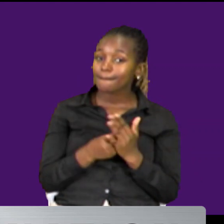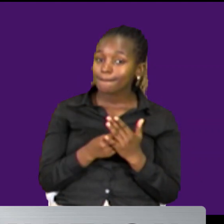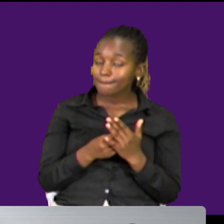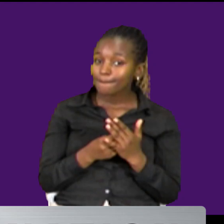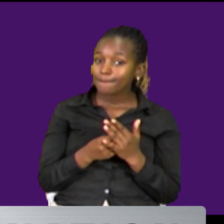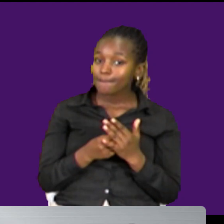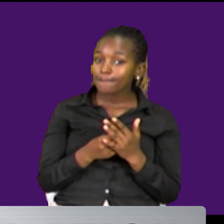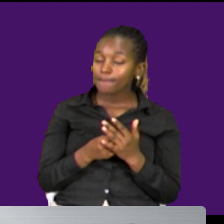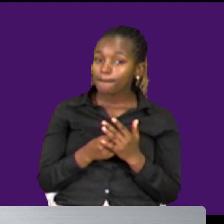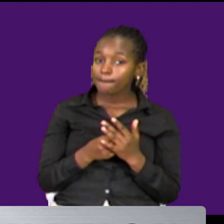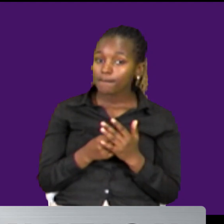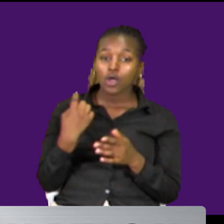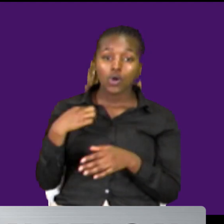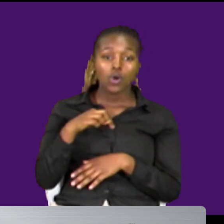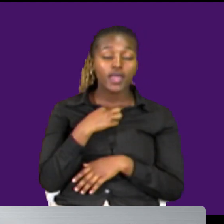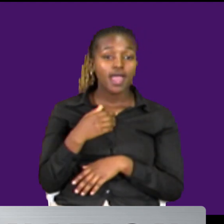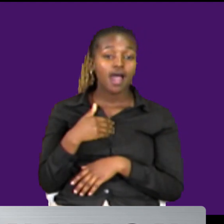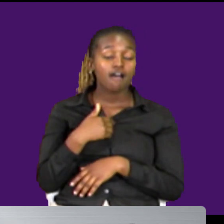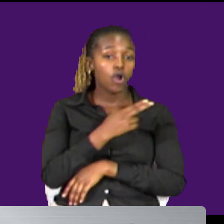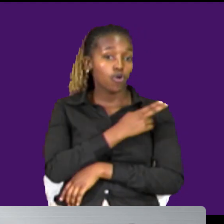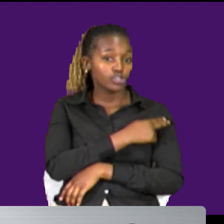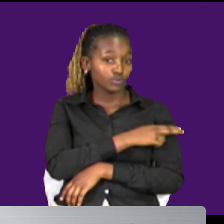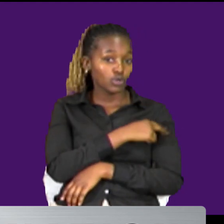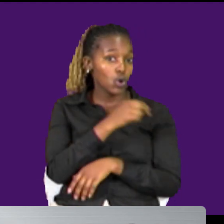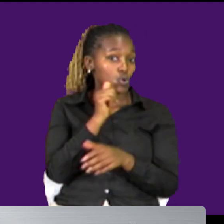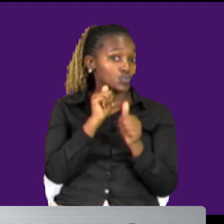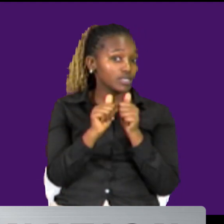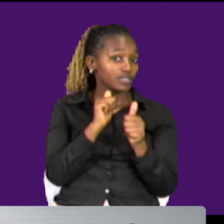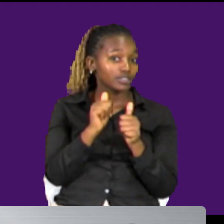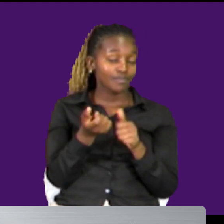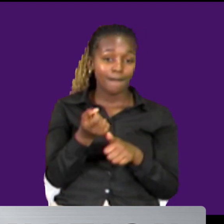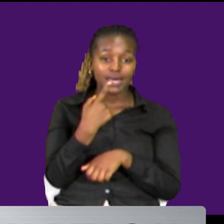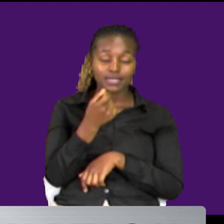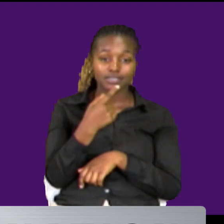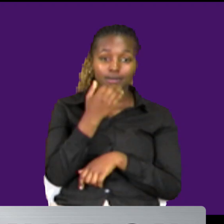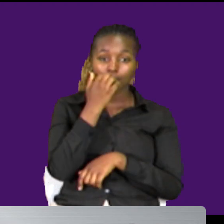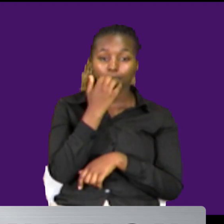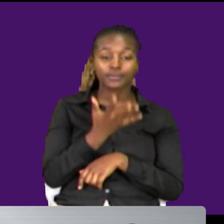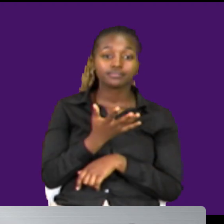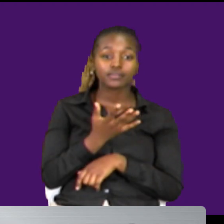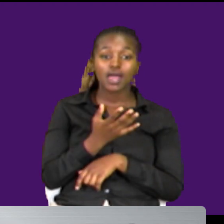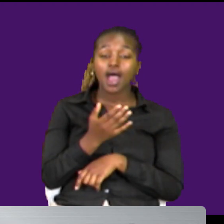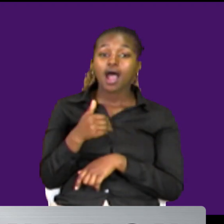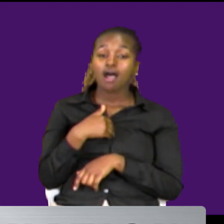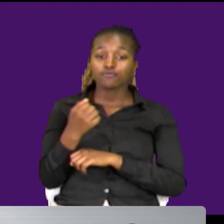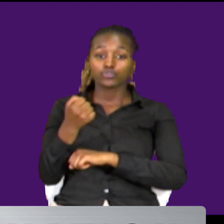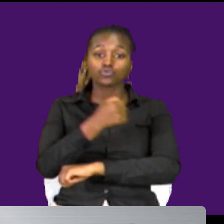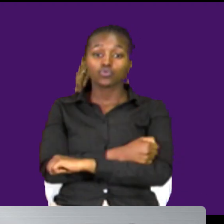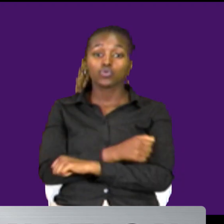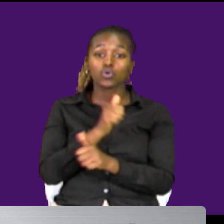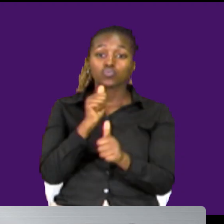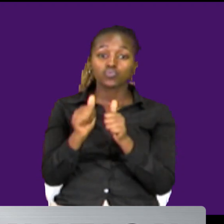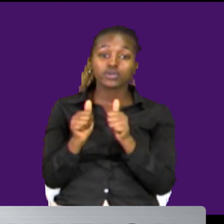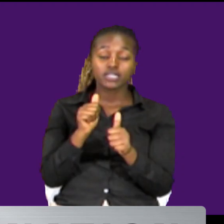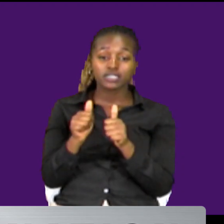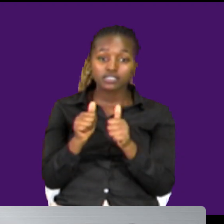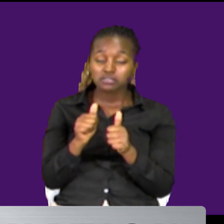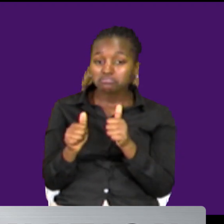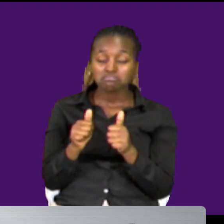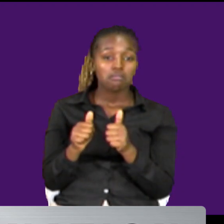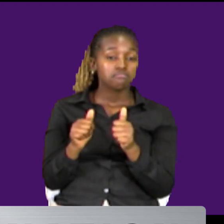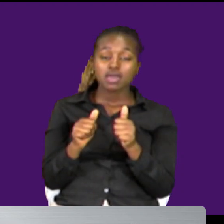You know, we have hospitals that have no medicine. We have schools that have not received